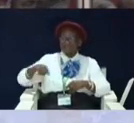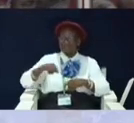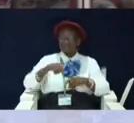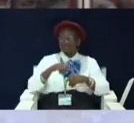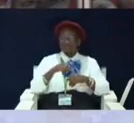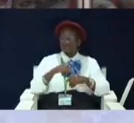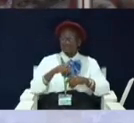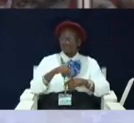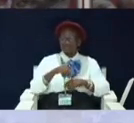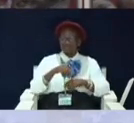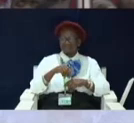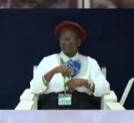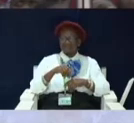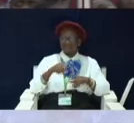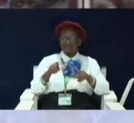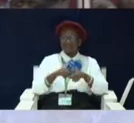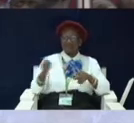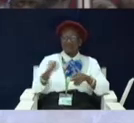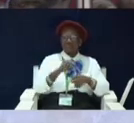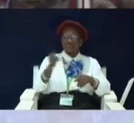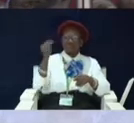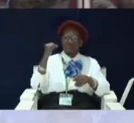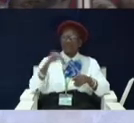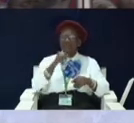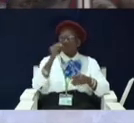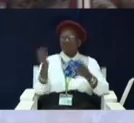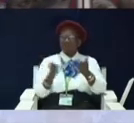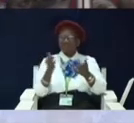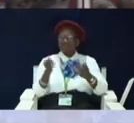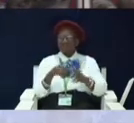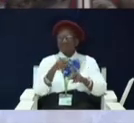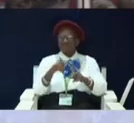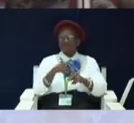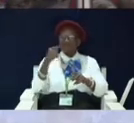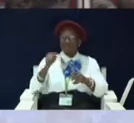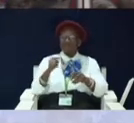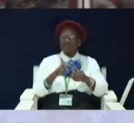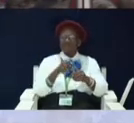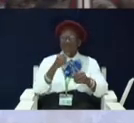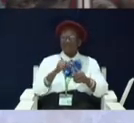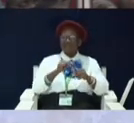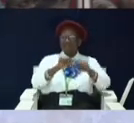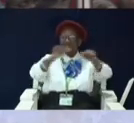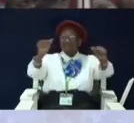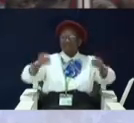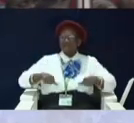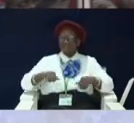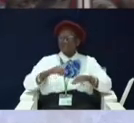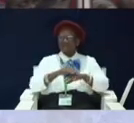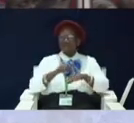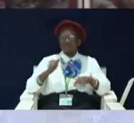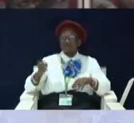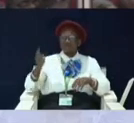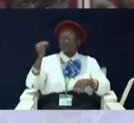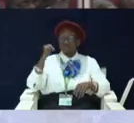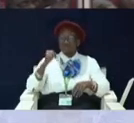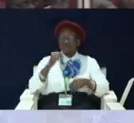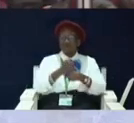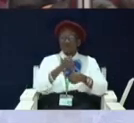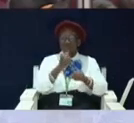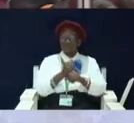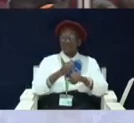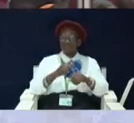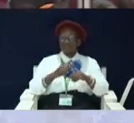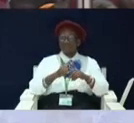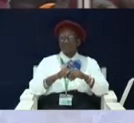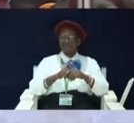wa. So you were not here when the first altar call was made. Eyin te si ni ngba ti a pe yin wa siwaju ni ngba akoko